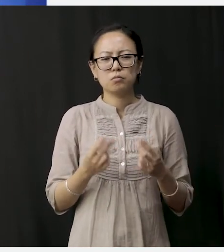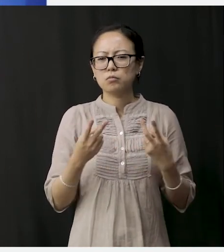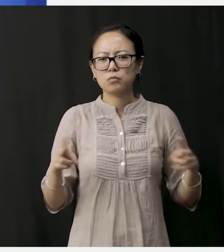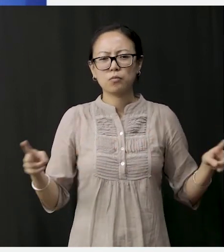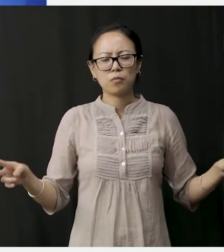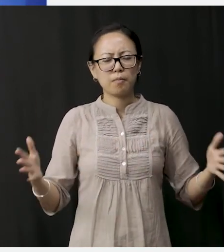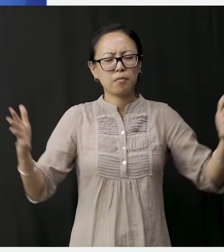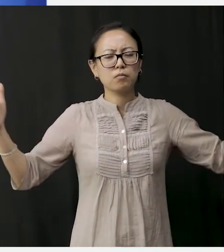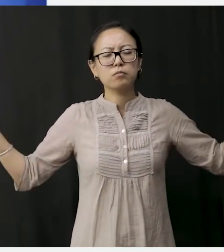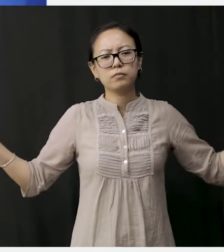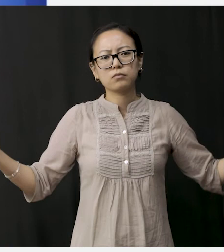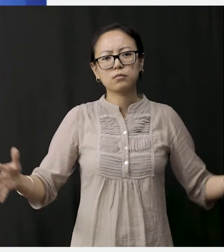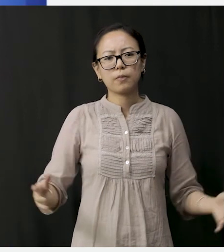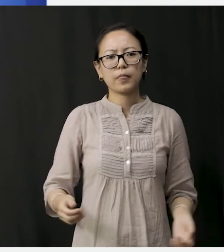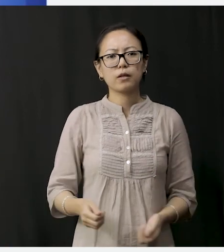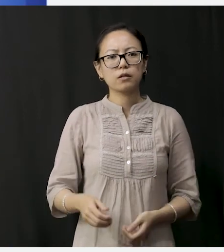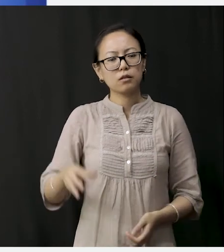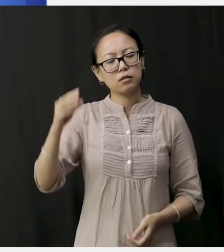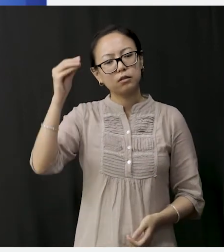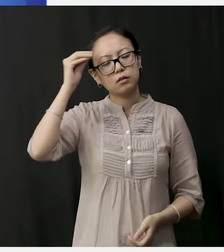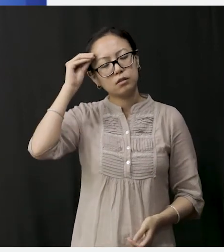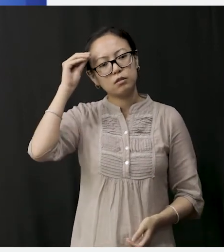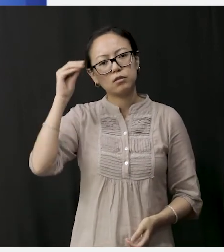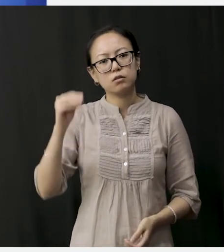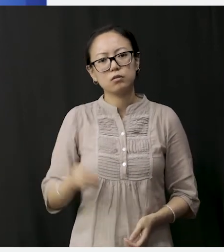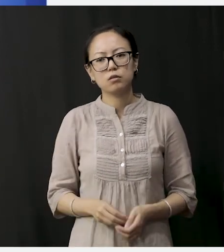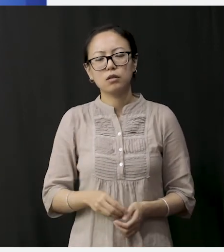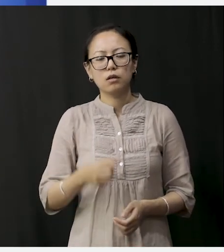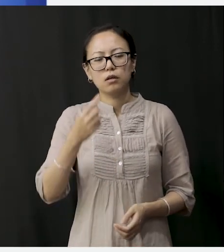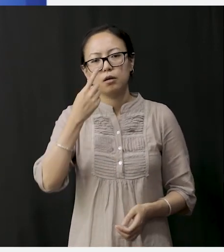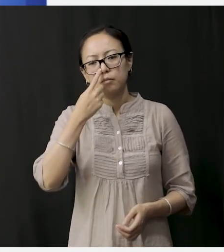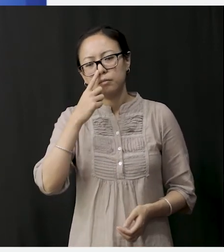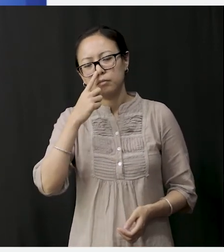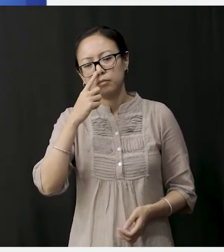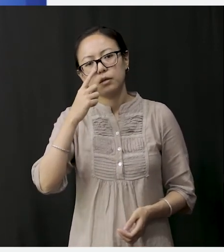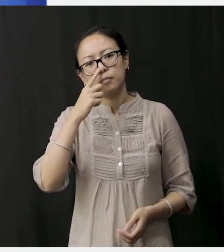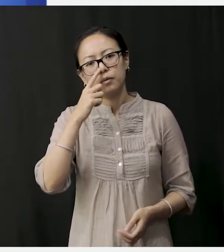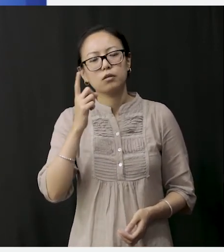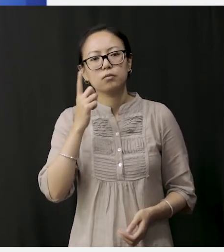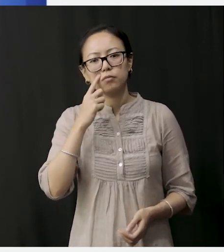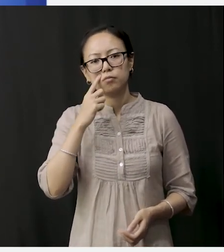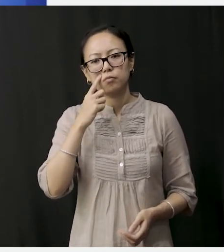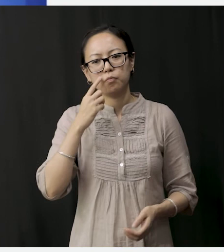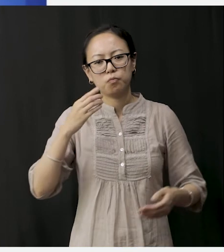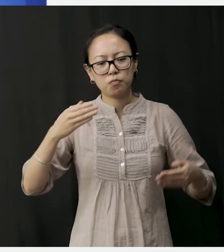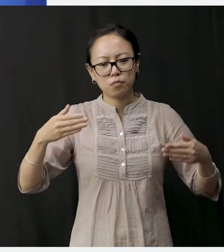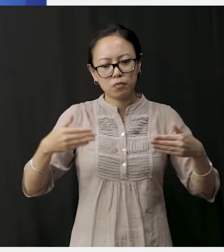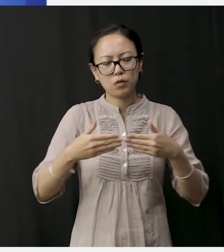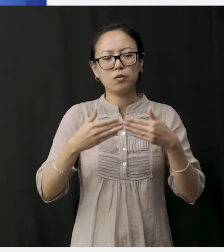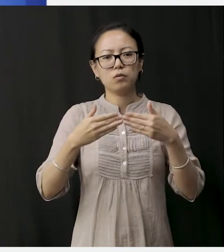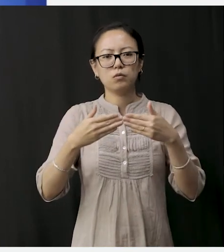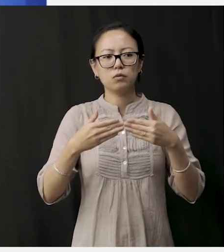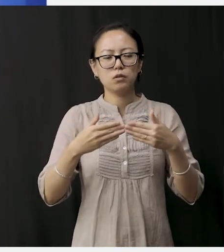He saw that men and women should be treated equally, right? Then his coach also told him about a very important